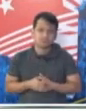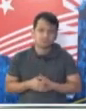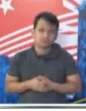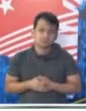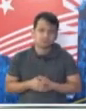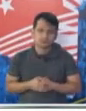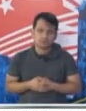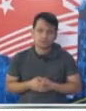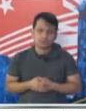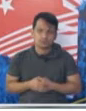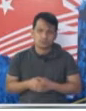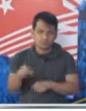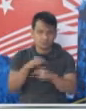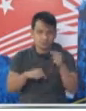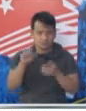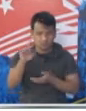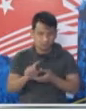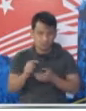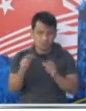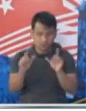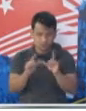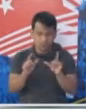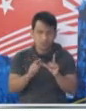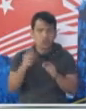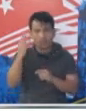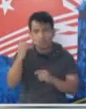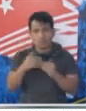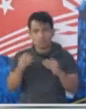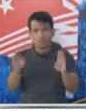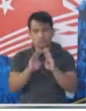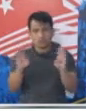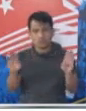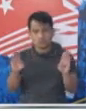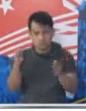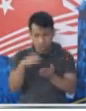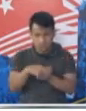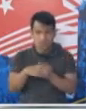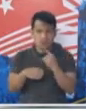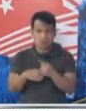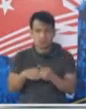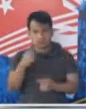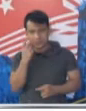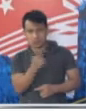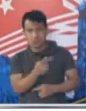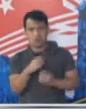A lower passing rate in the licensure because that is open enrollment, I find